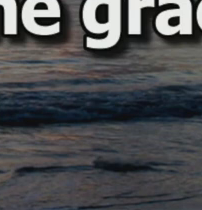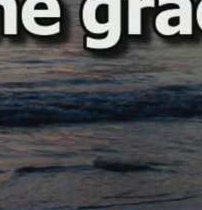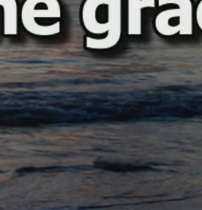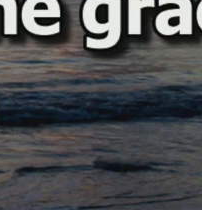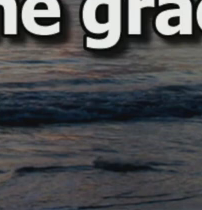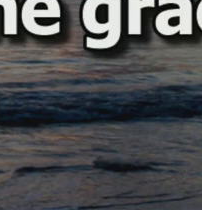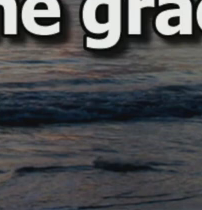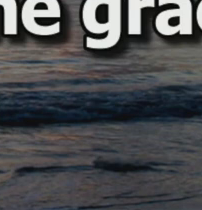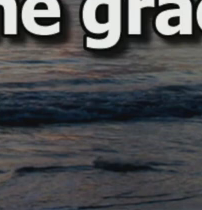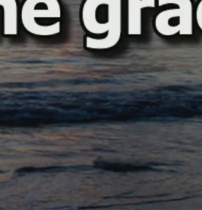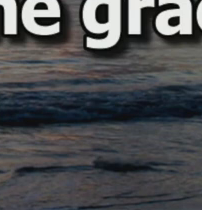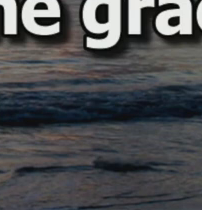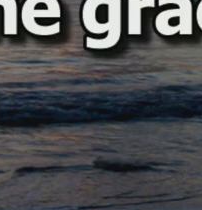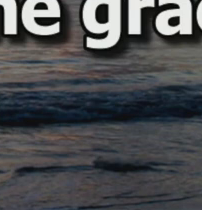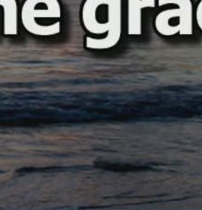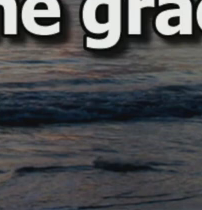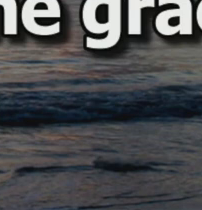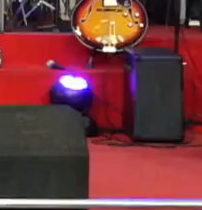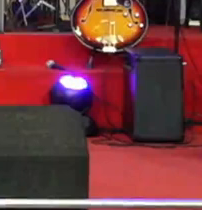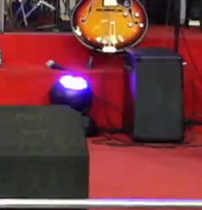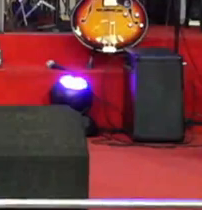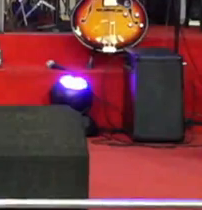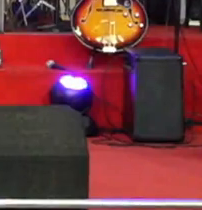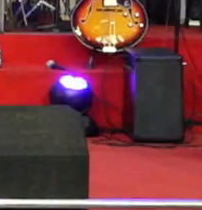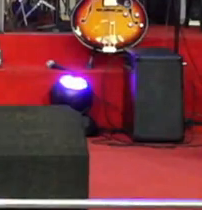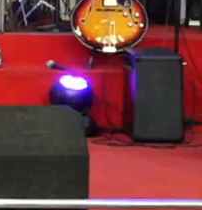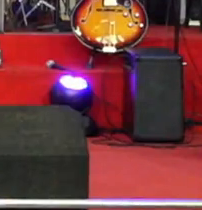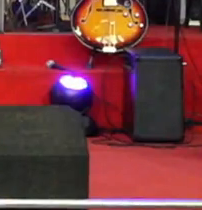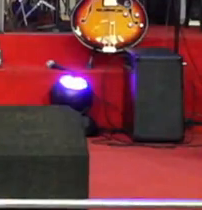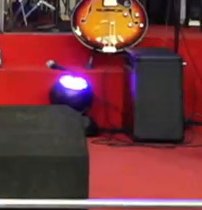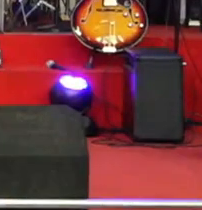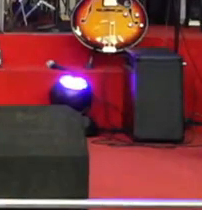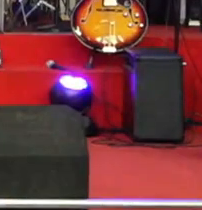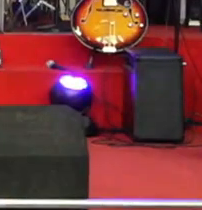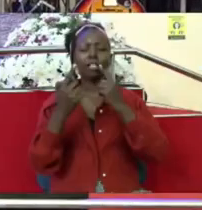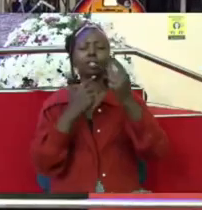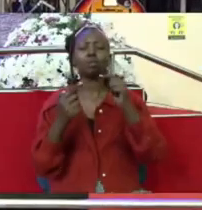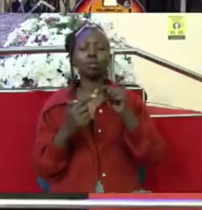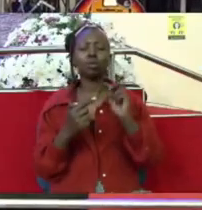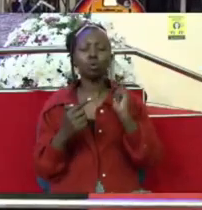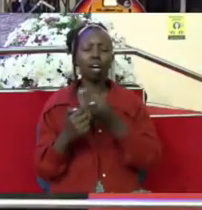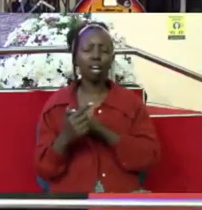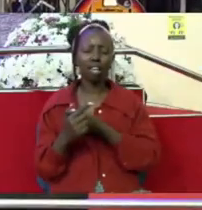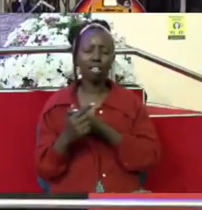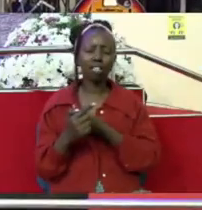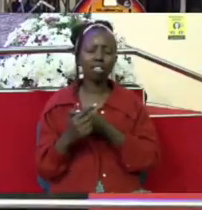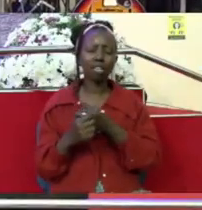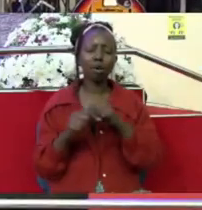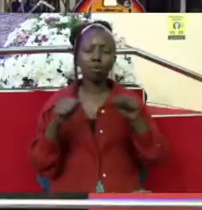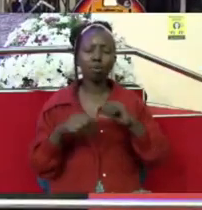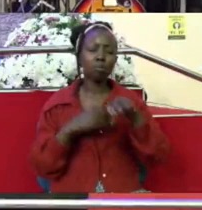our prayer is that you would speak to us this morning. Speak to us in a language that we can all